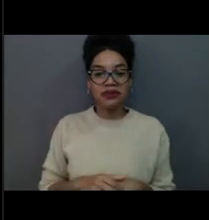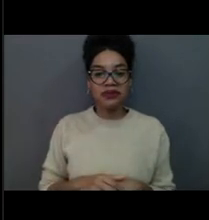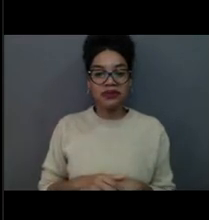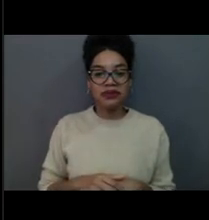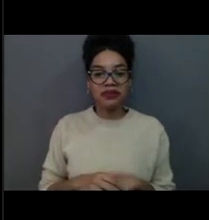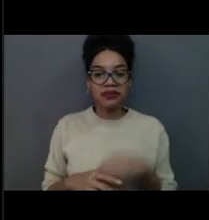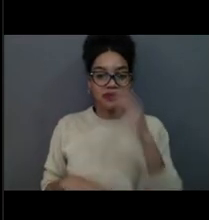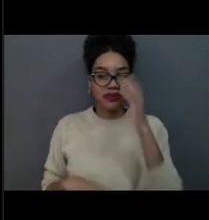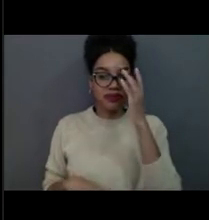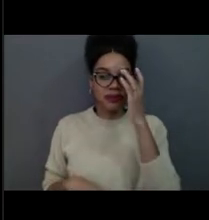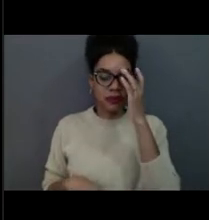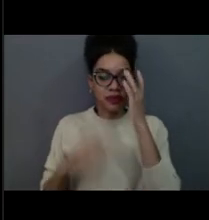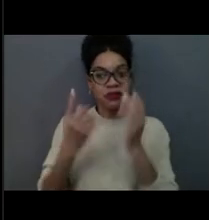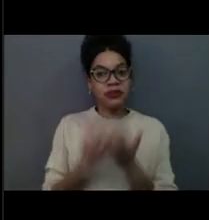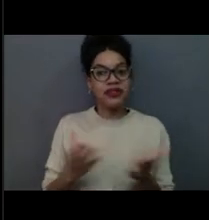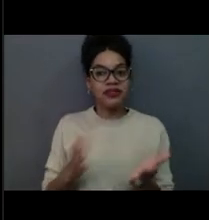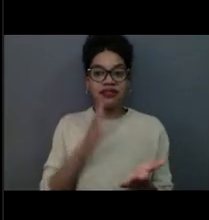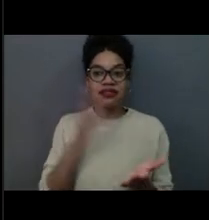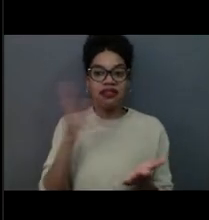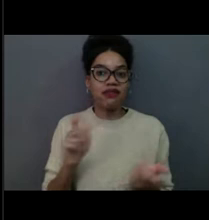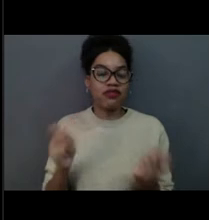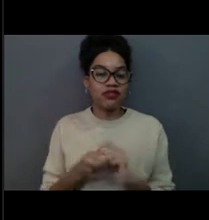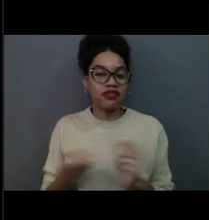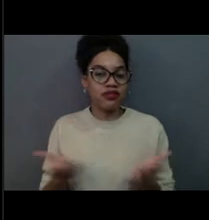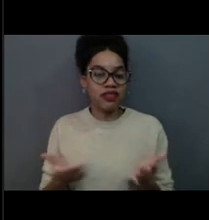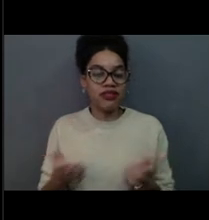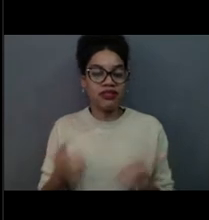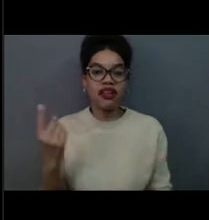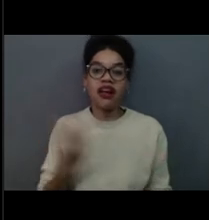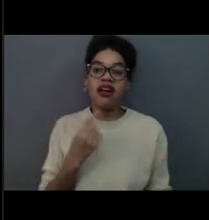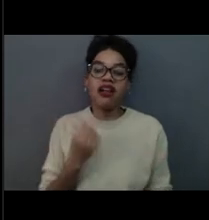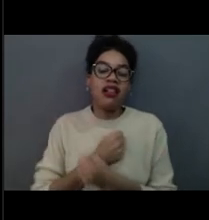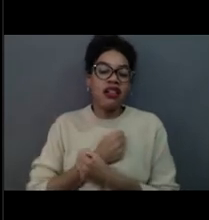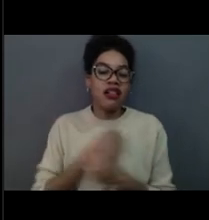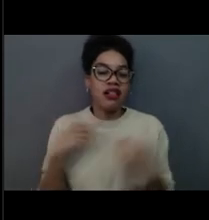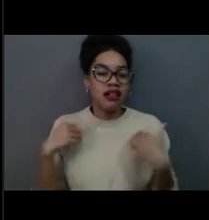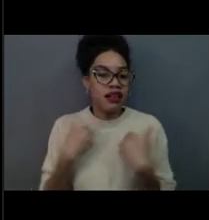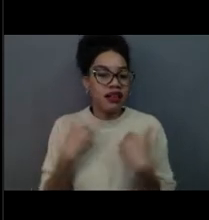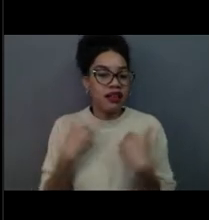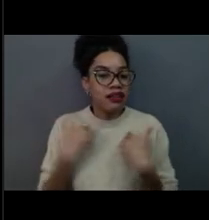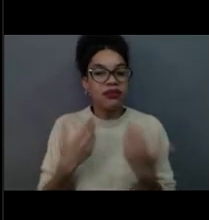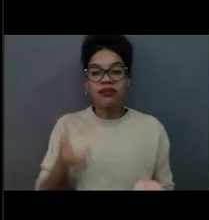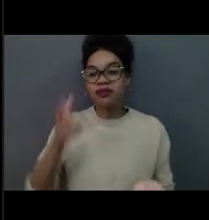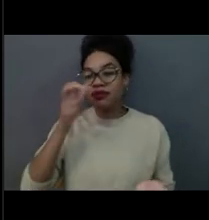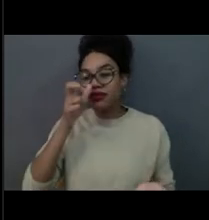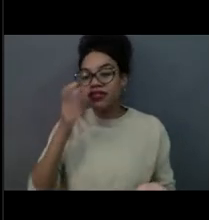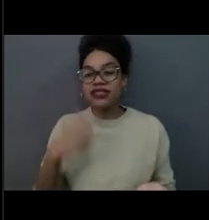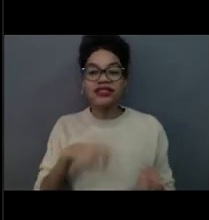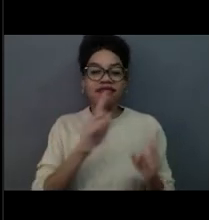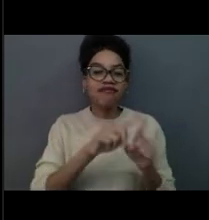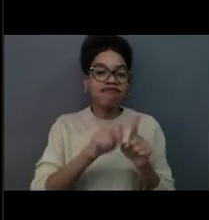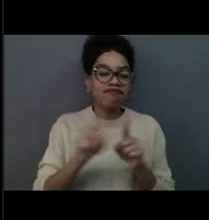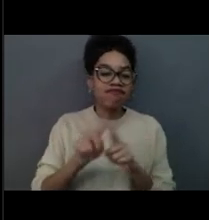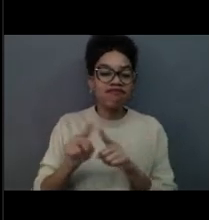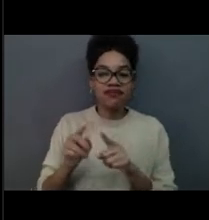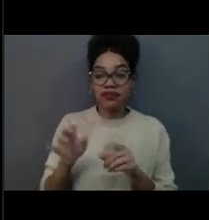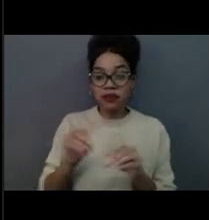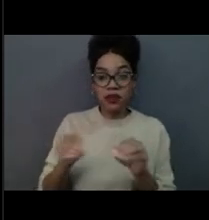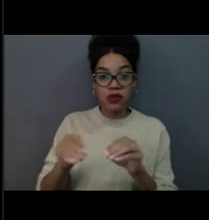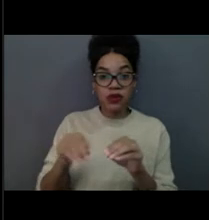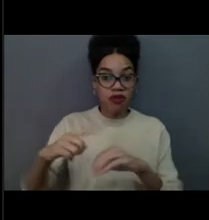And one thing was never changed is that I always loved animals. I always loved bugs and insects and anything that moved or crawled.